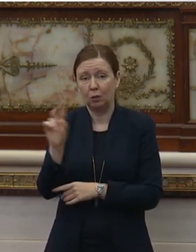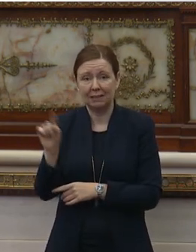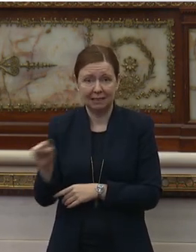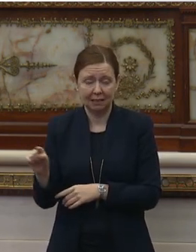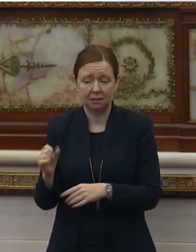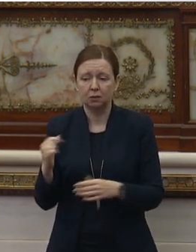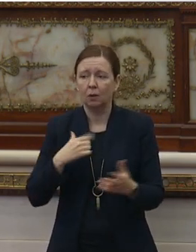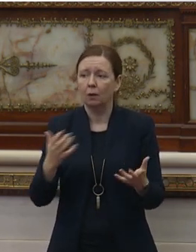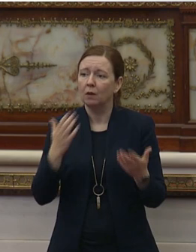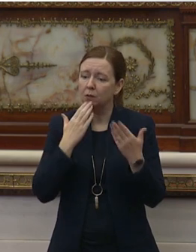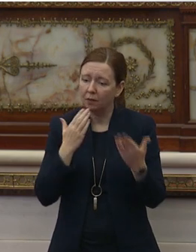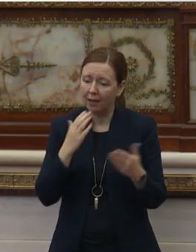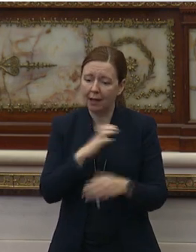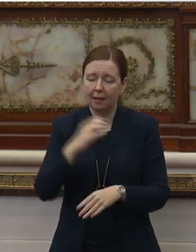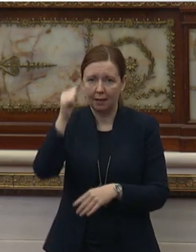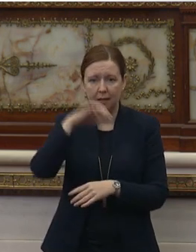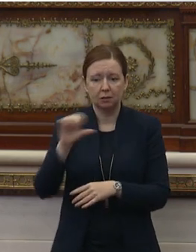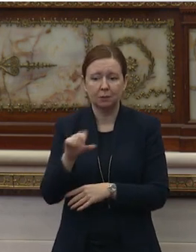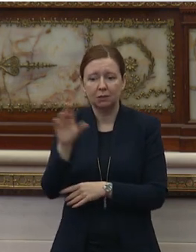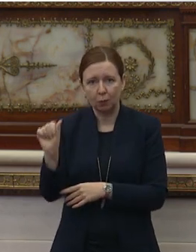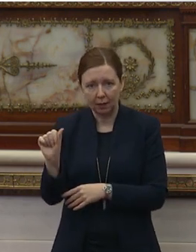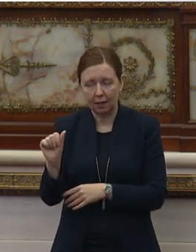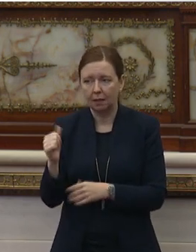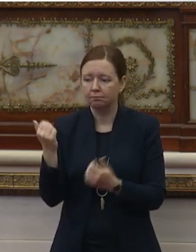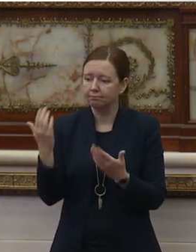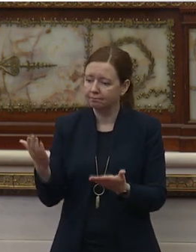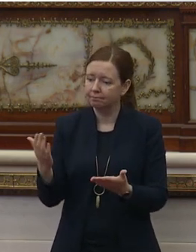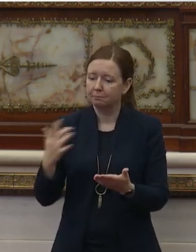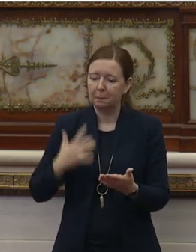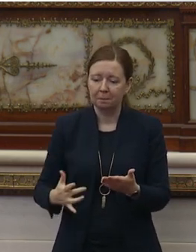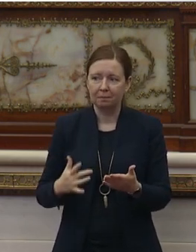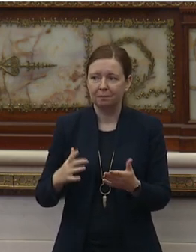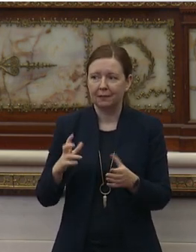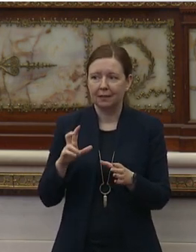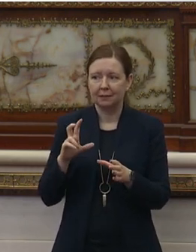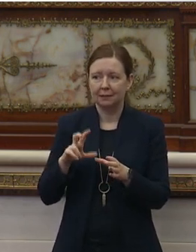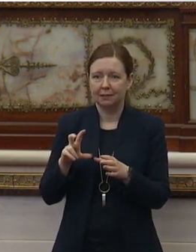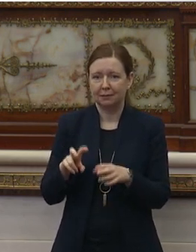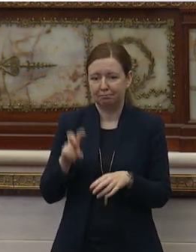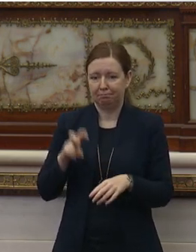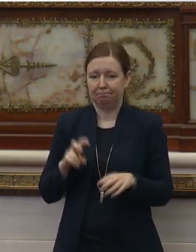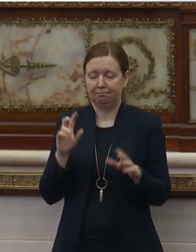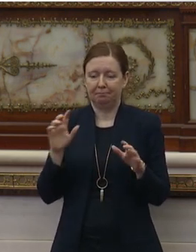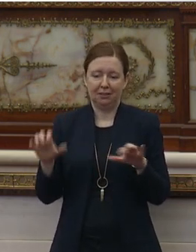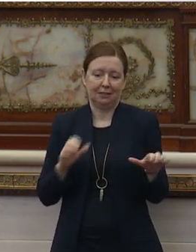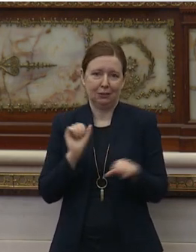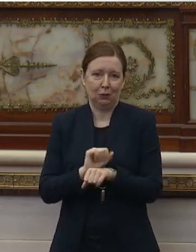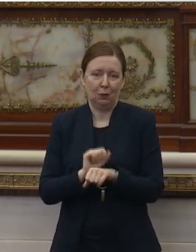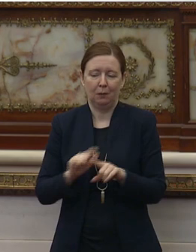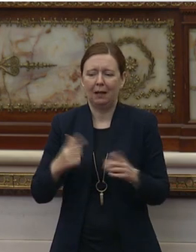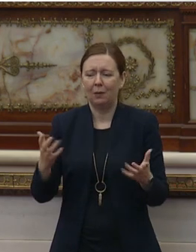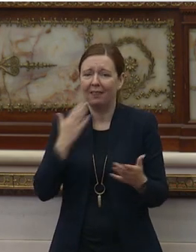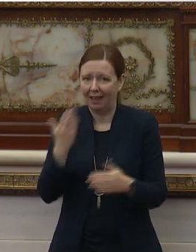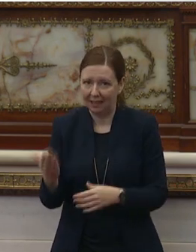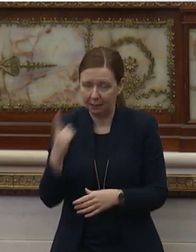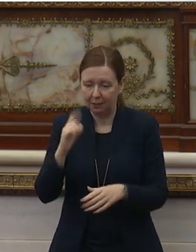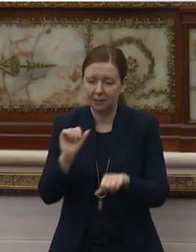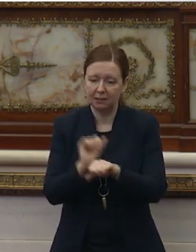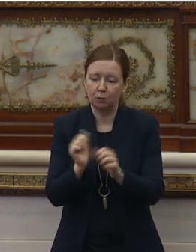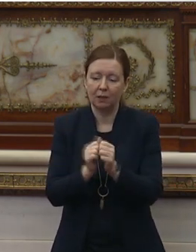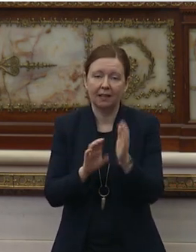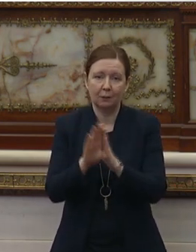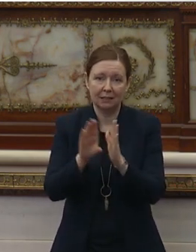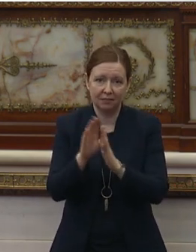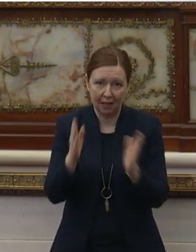so I want to thank Councilman Scuola. I know that he normally sits in the background and just gets the work done. I want to thank him because he's working with a